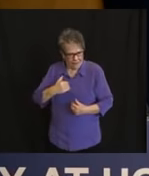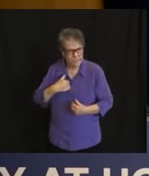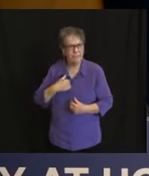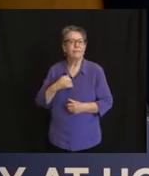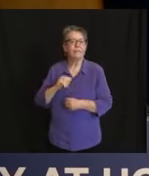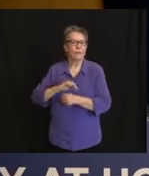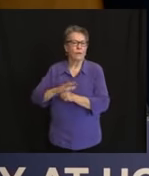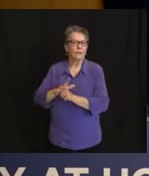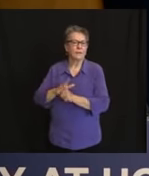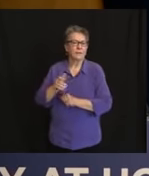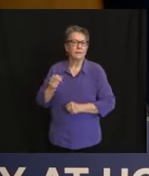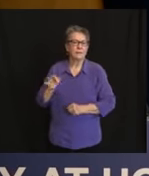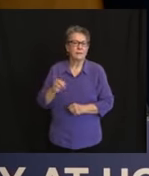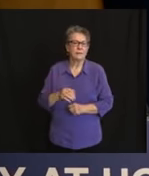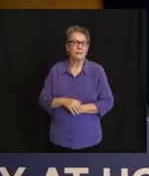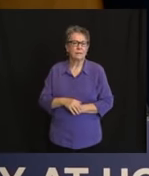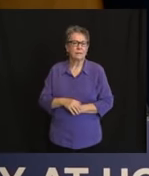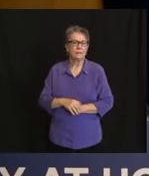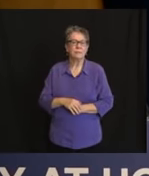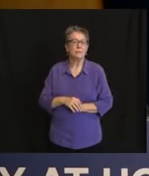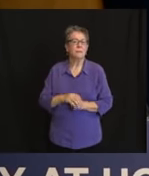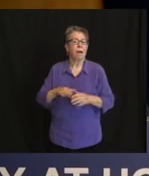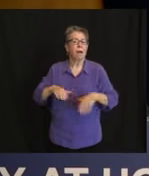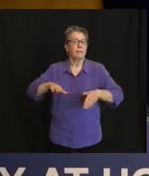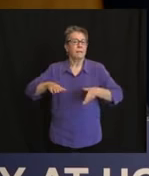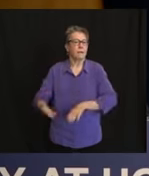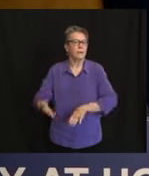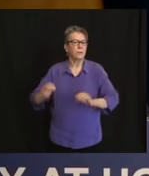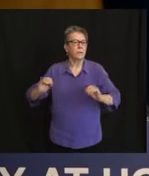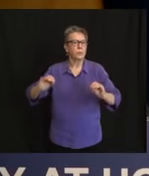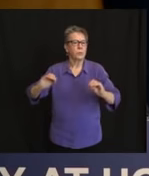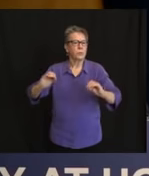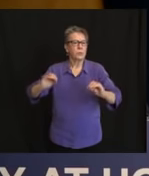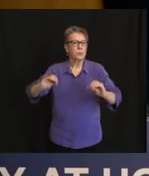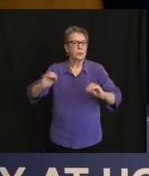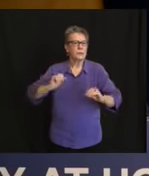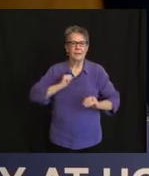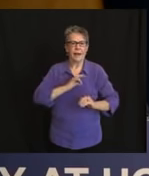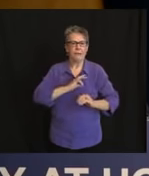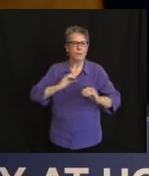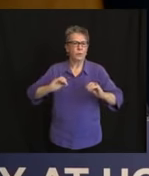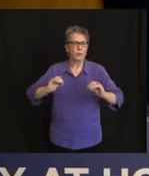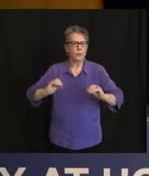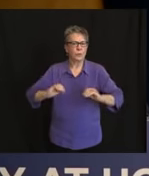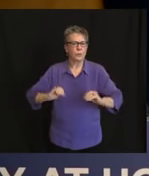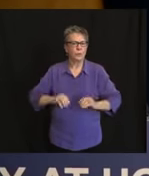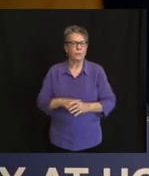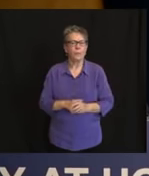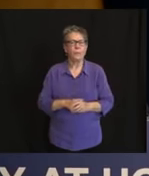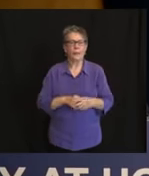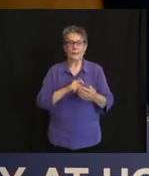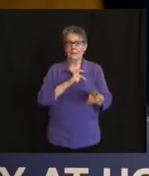Ancora, one of our psychiatric hospitals, is reporting their first death today of a patient from